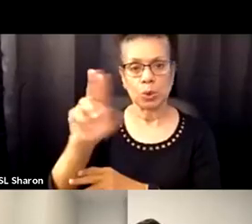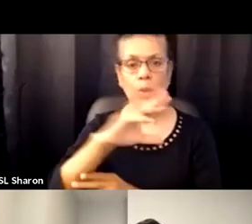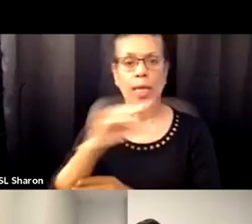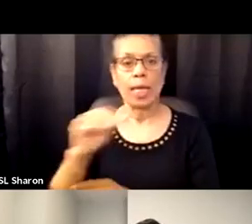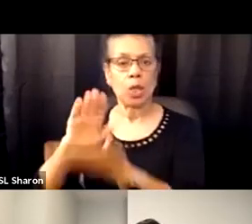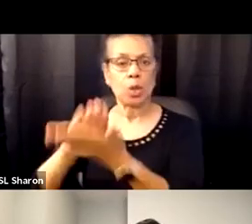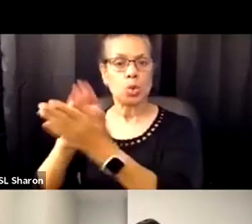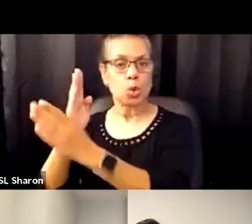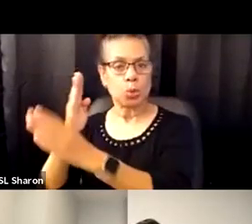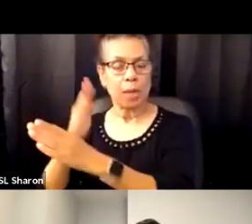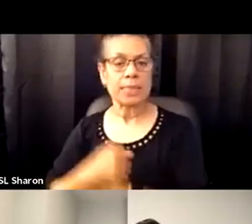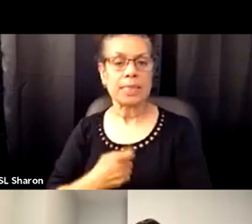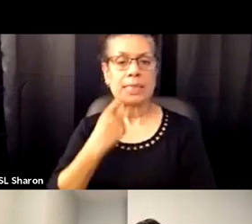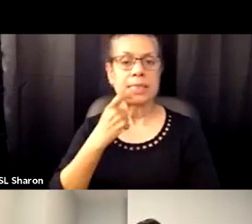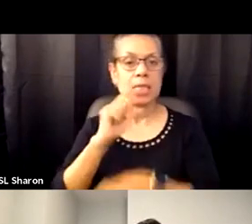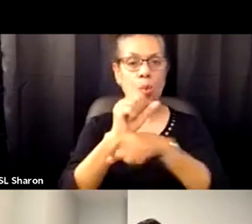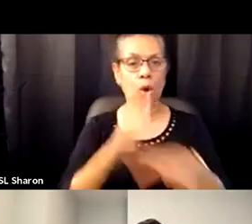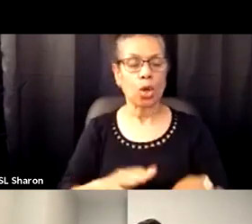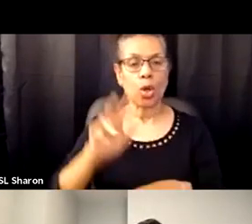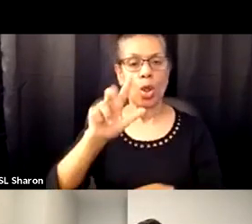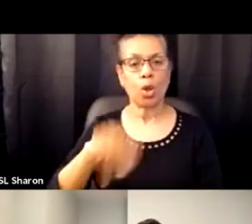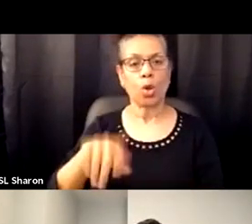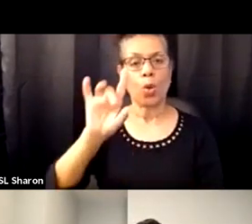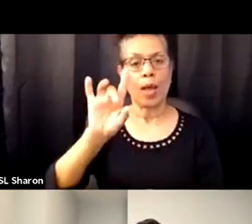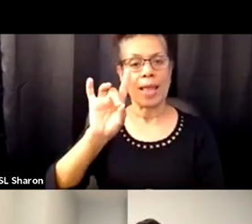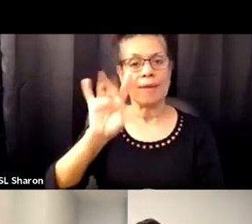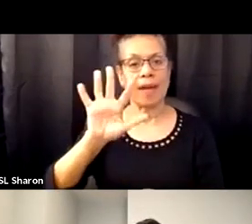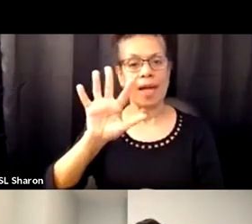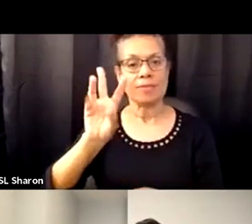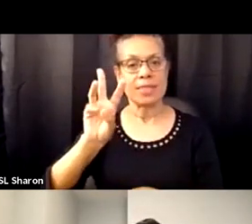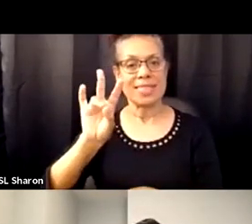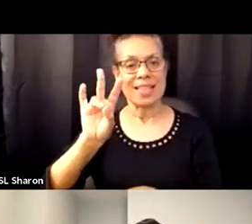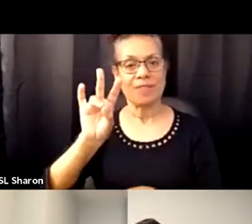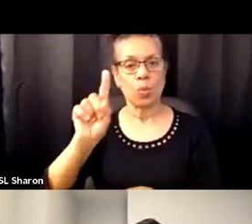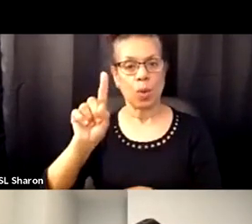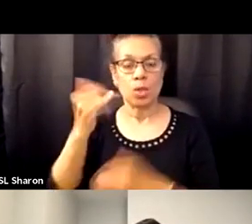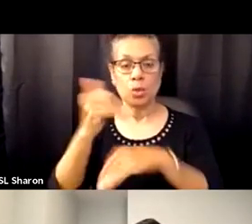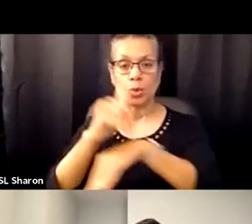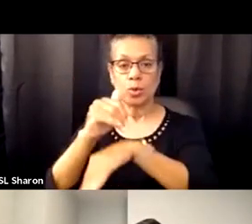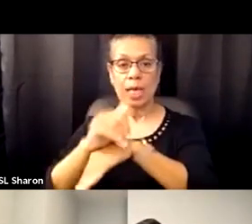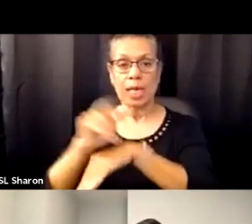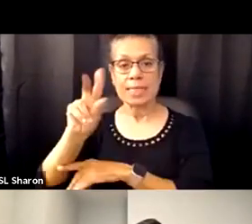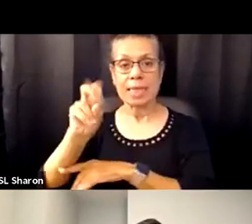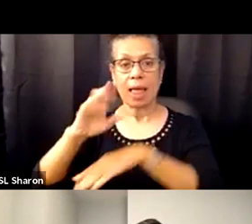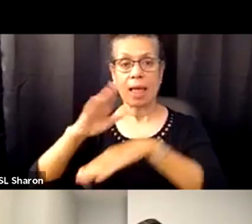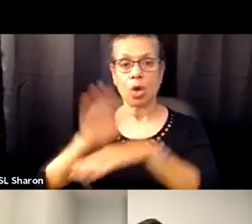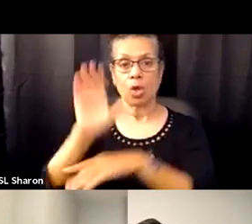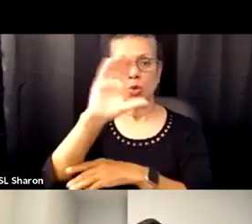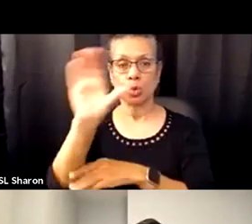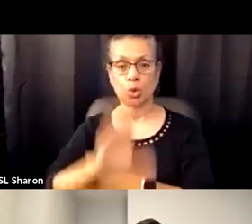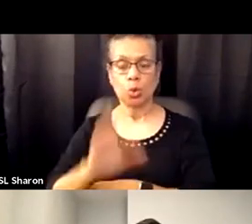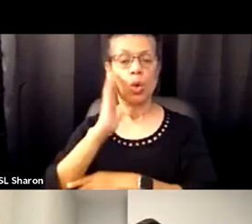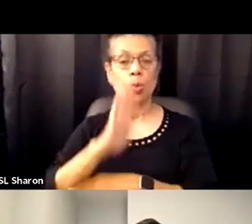united steelworkers of america local 8751 tonight's session is being shared live on zoom it will be